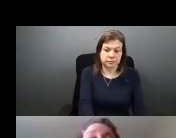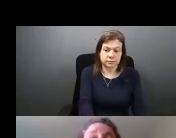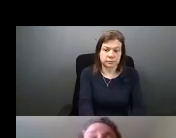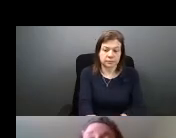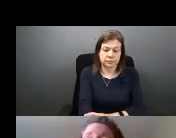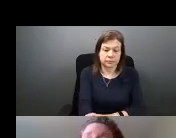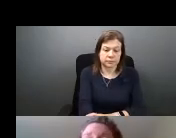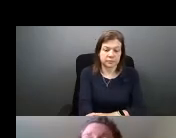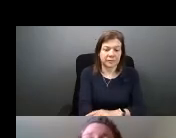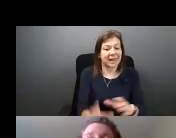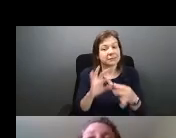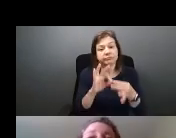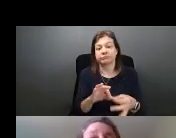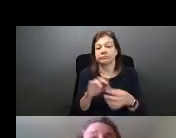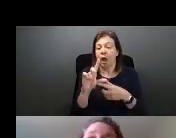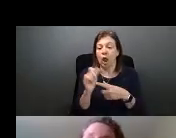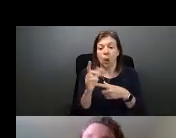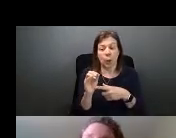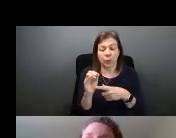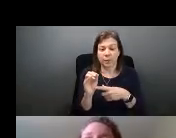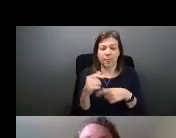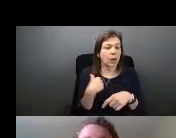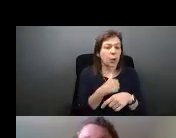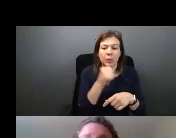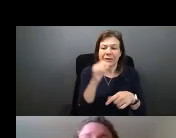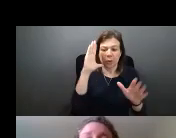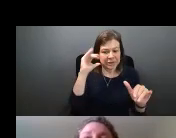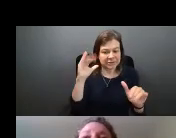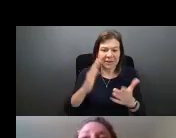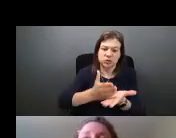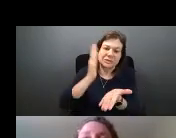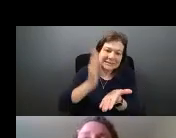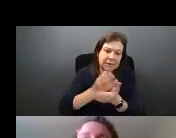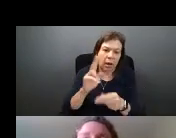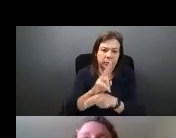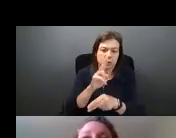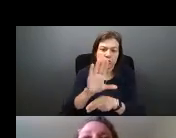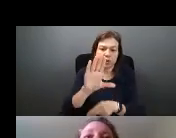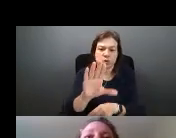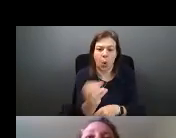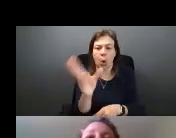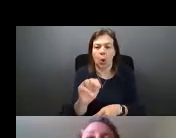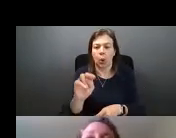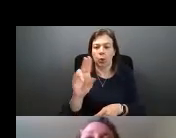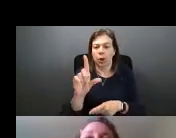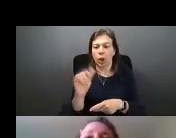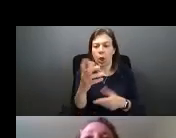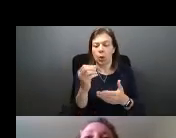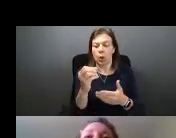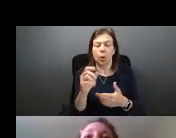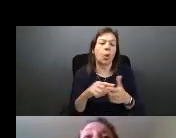It's all about the logo. We don't expect you to stop using your own logo or that of your